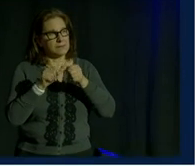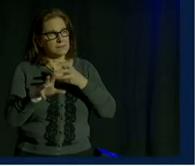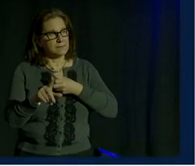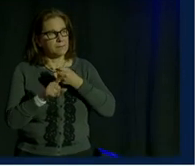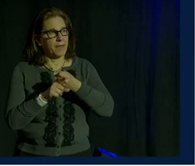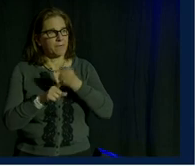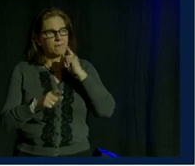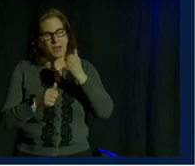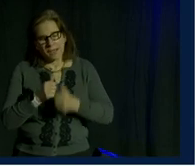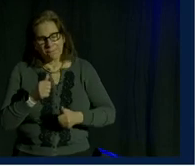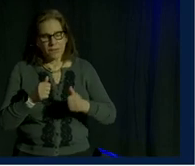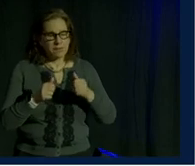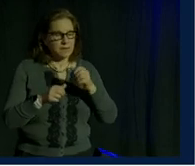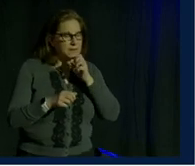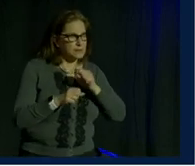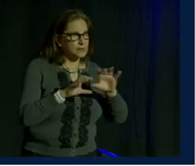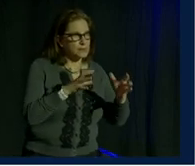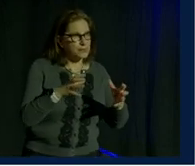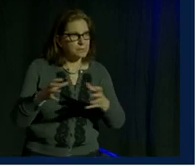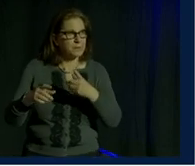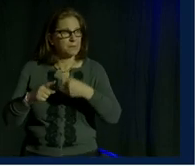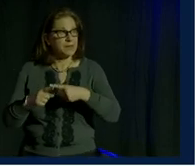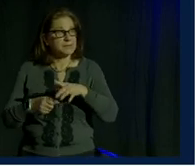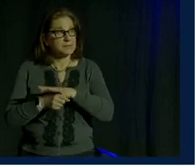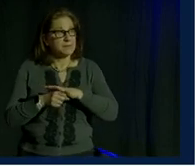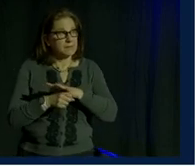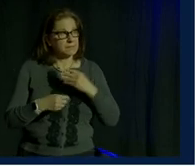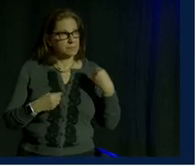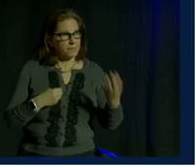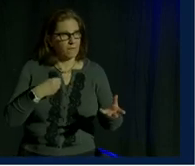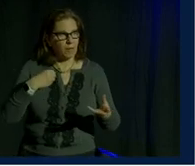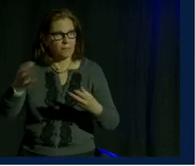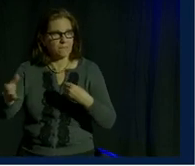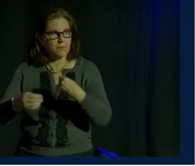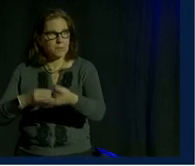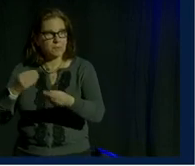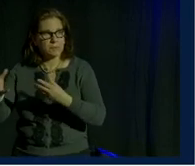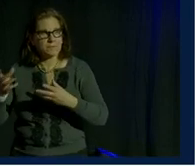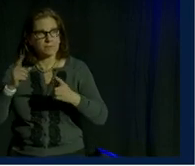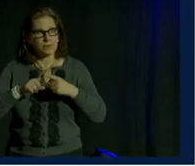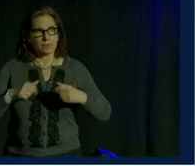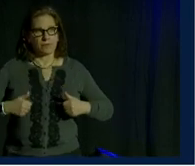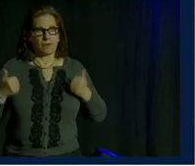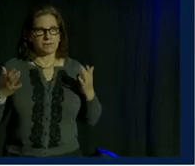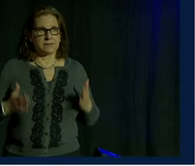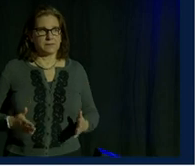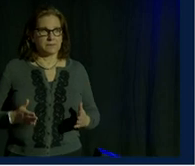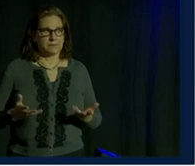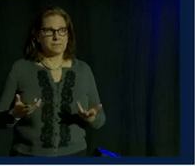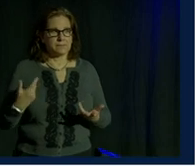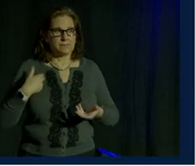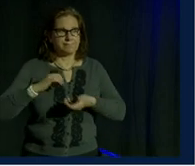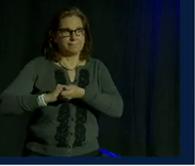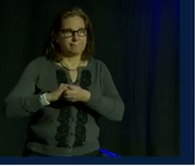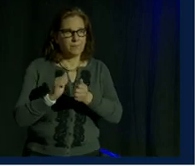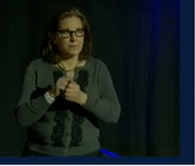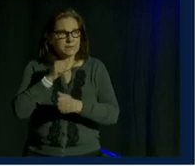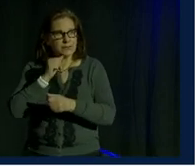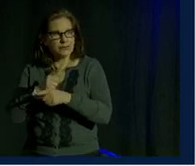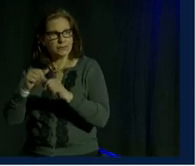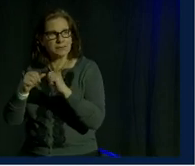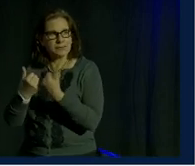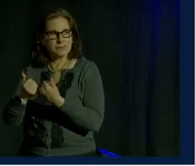and our spaces provide significant social value to residents across the district. DPR is working with our